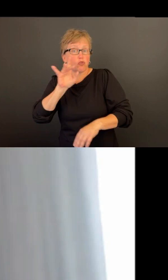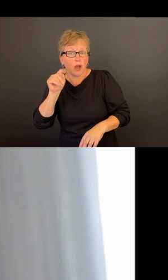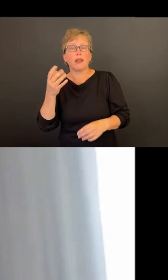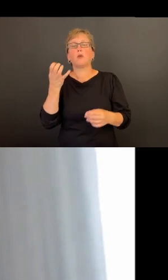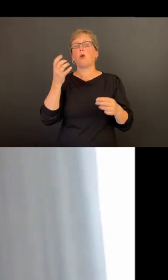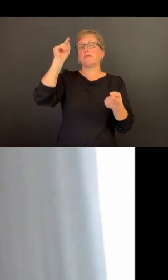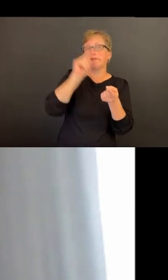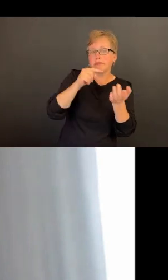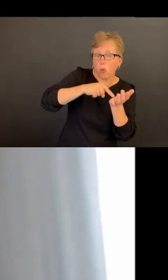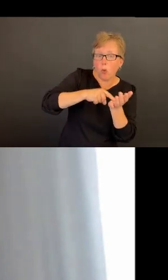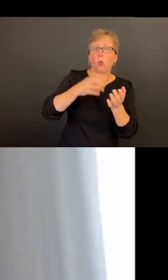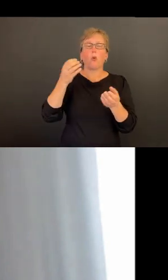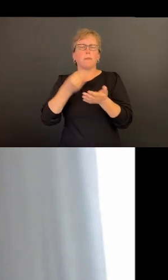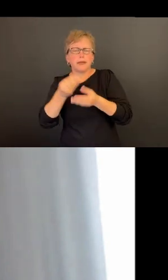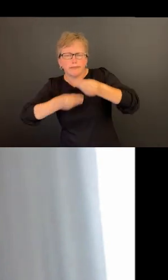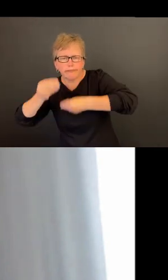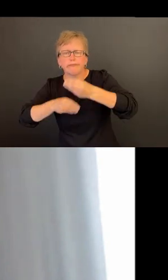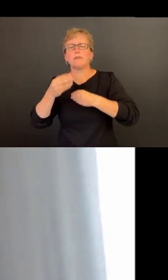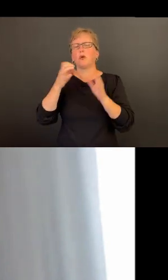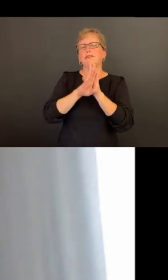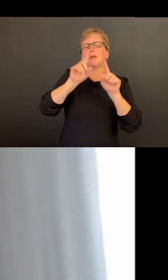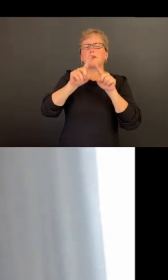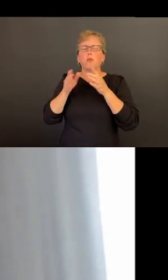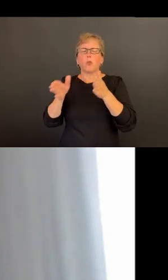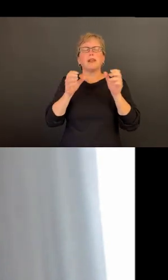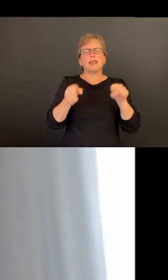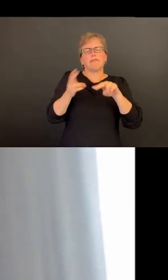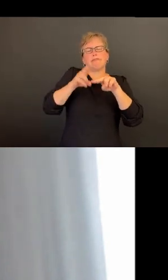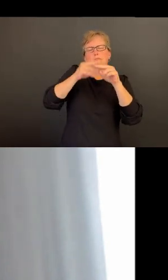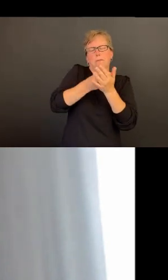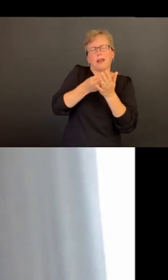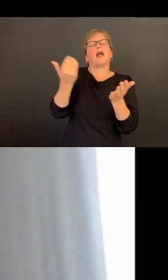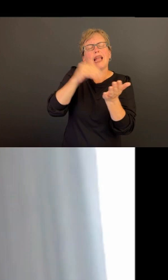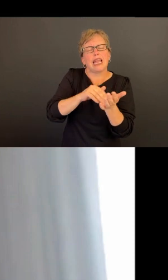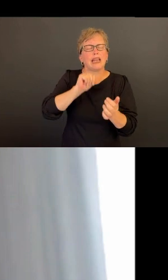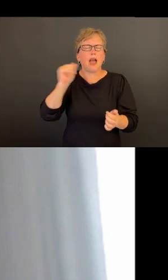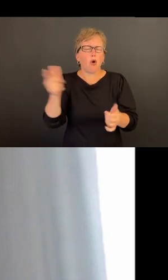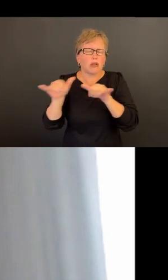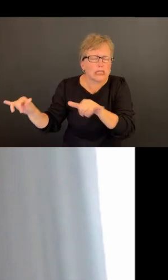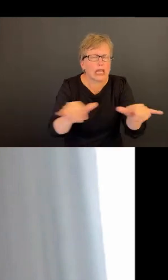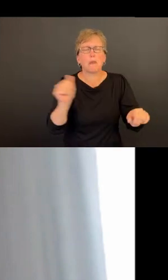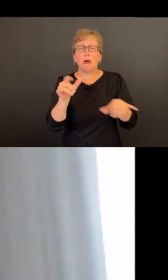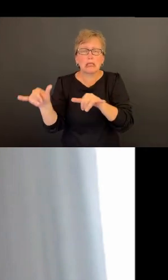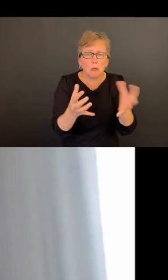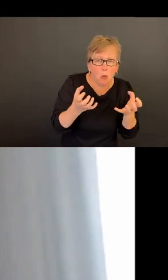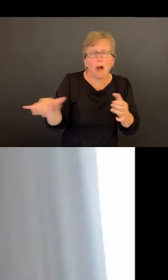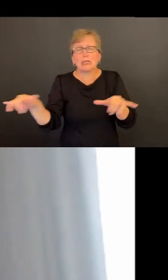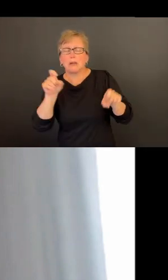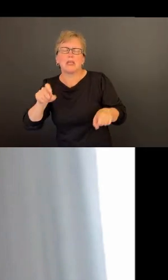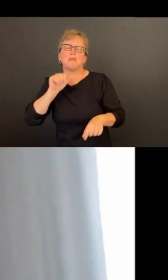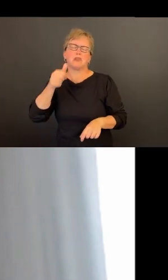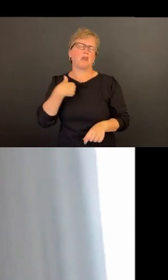needs around savings, establishing and improving our credit or managing our credit, reducing debt, building